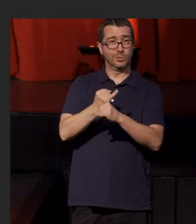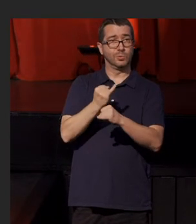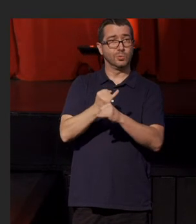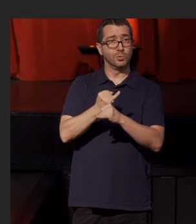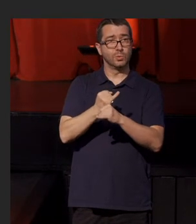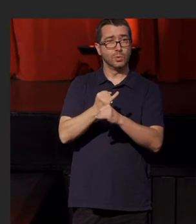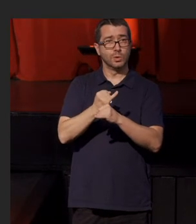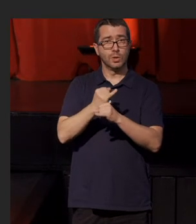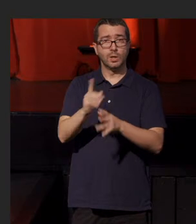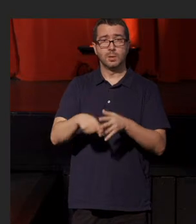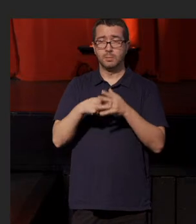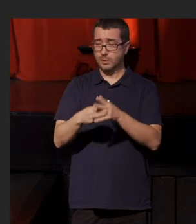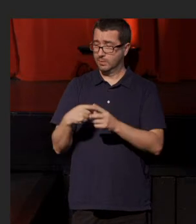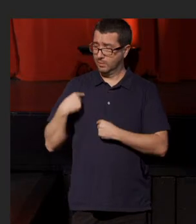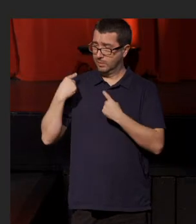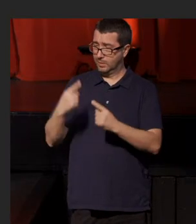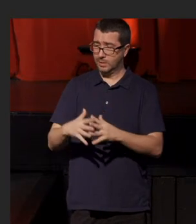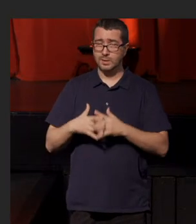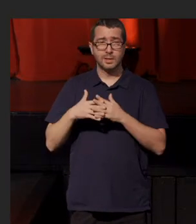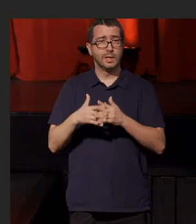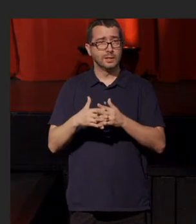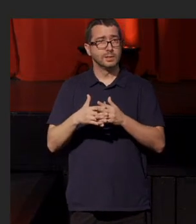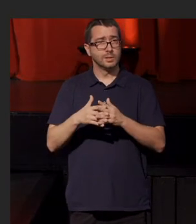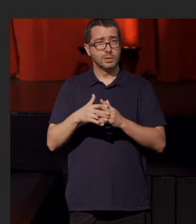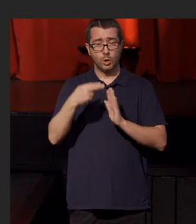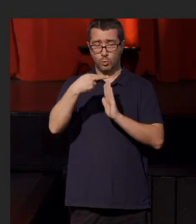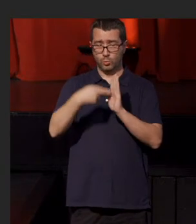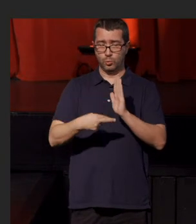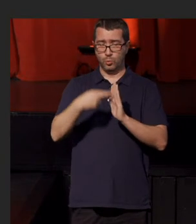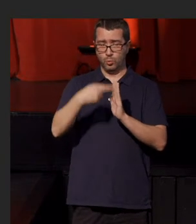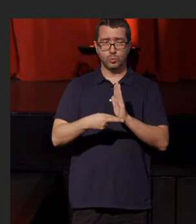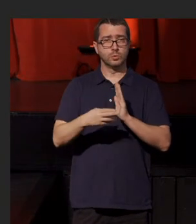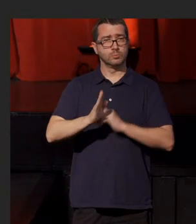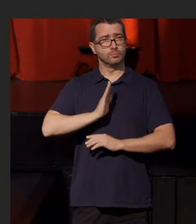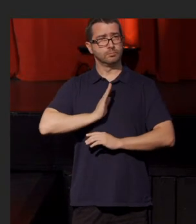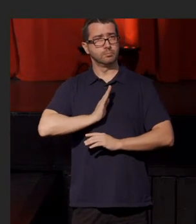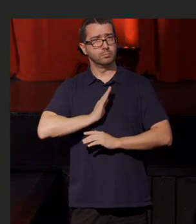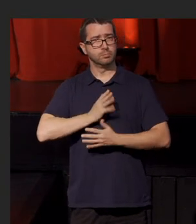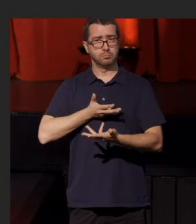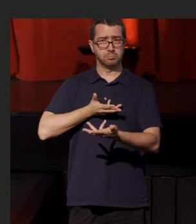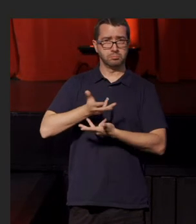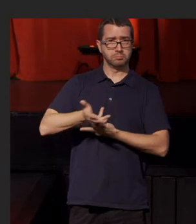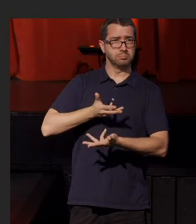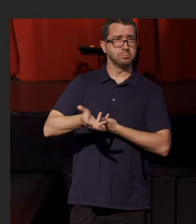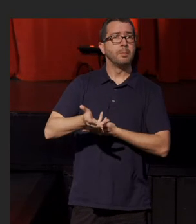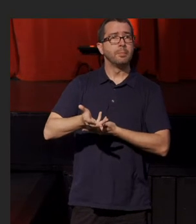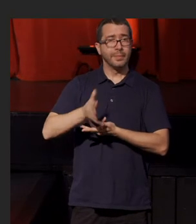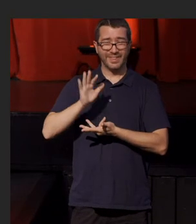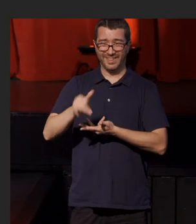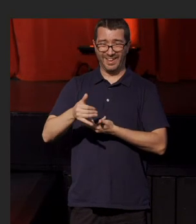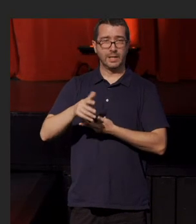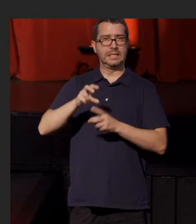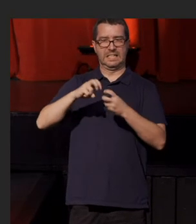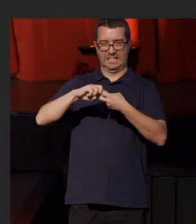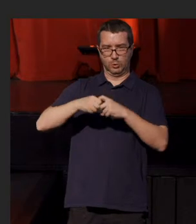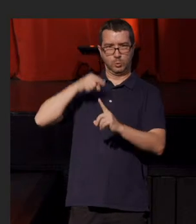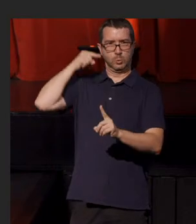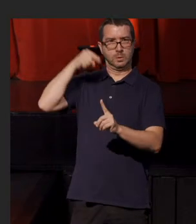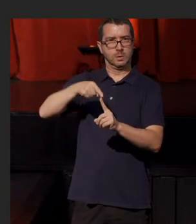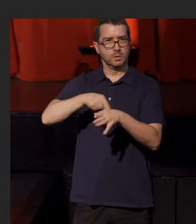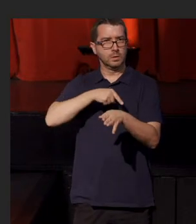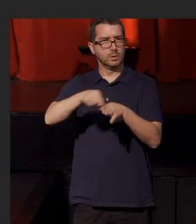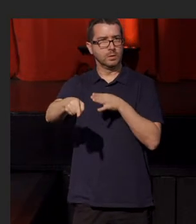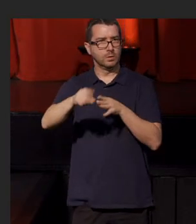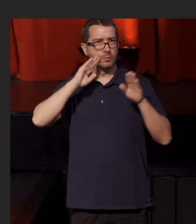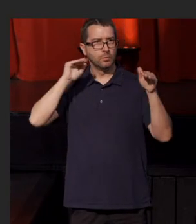in the United States rules of decorum in discourse that suggested that we would engage each other on the issues, that we would assume